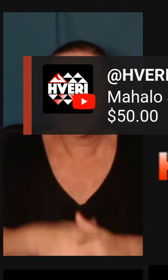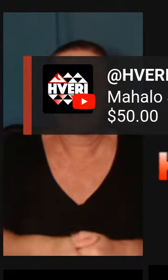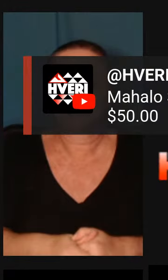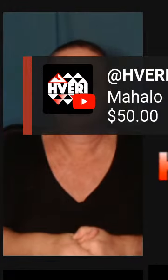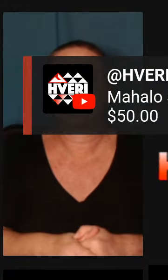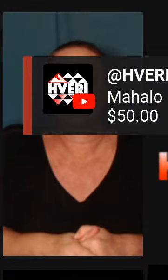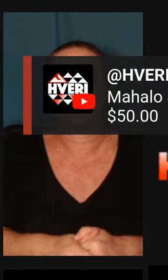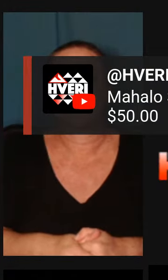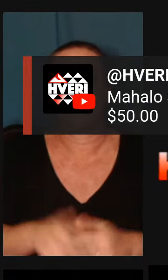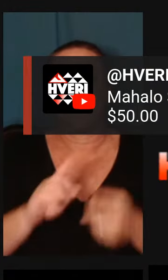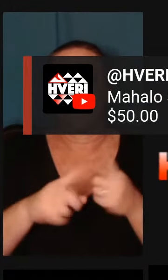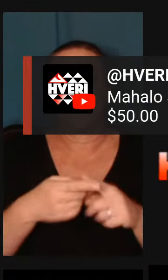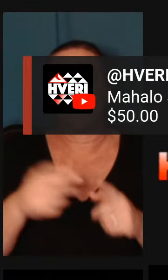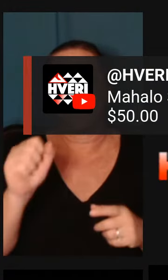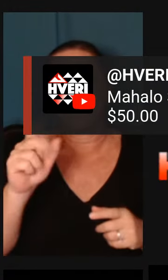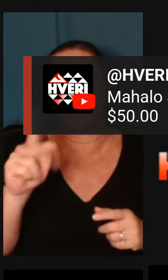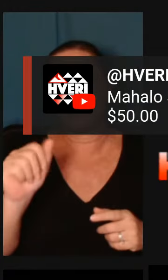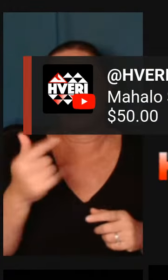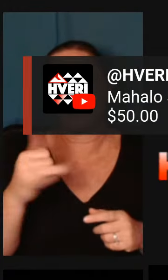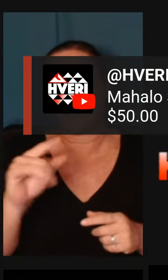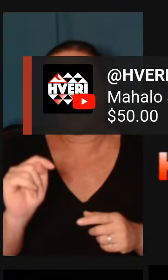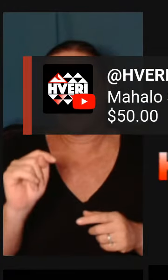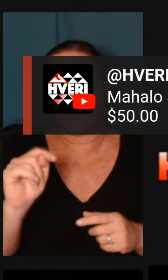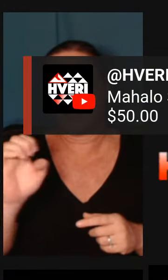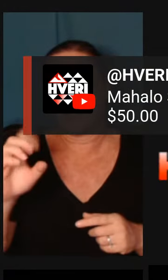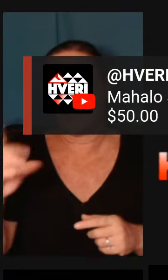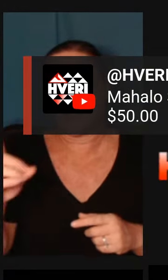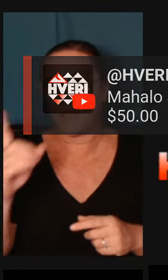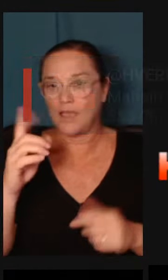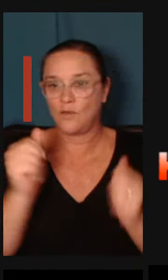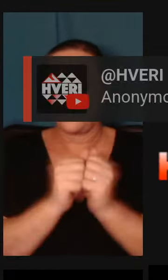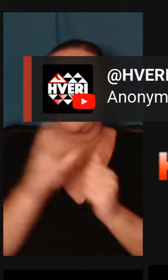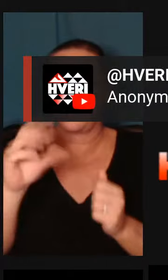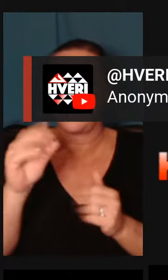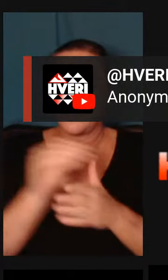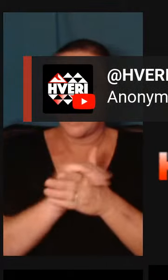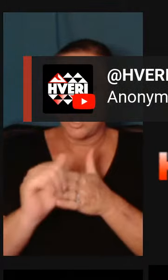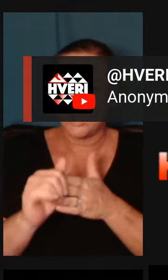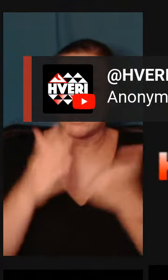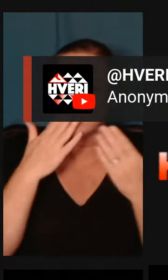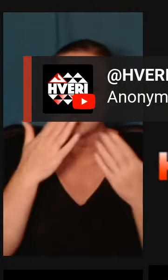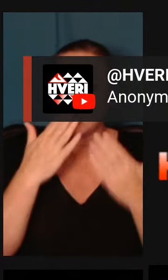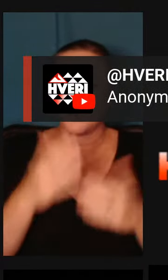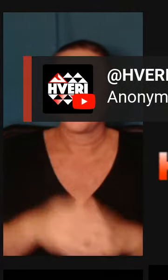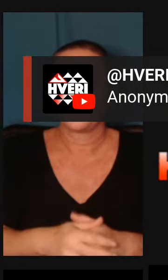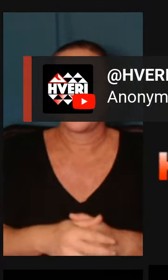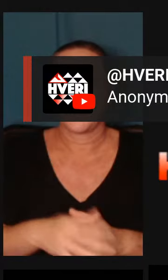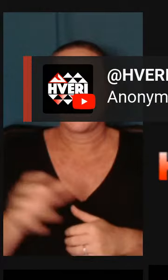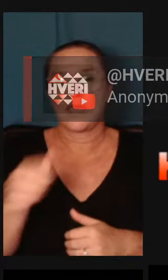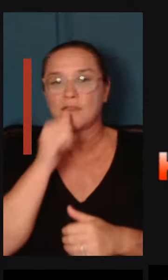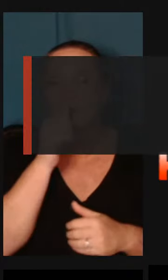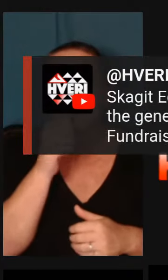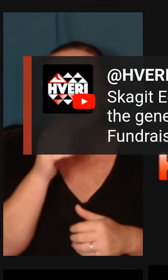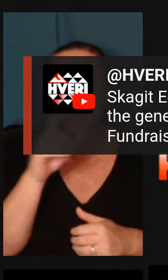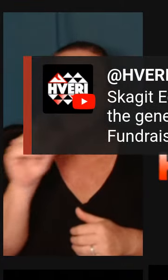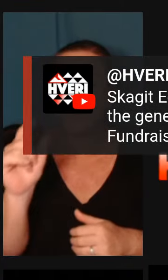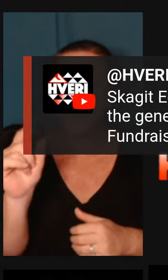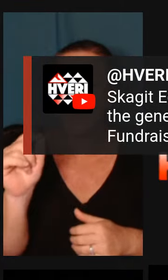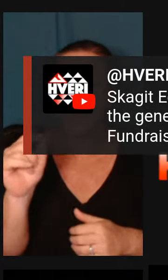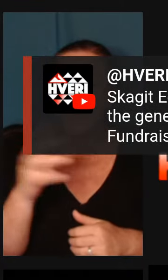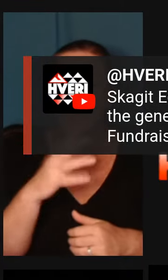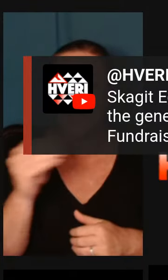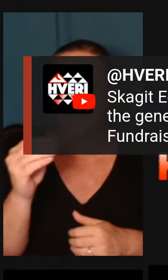friend Scott Ed with a $50 donation. Appreciate that one. And anonymous 20, and